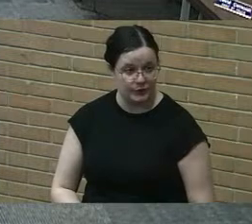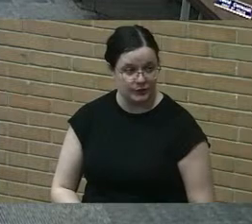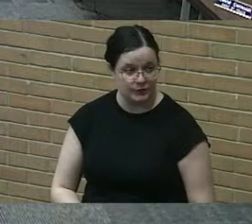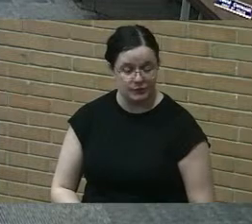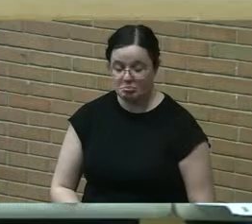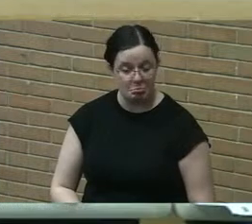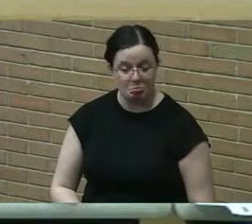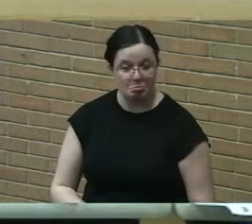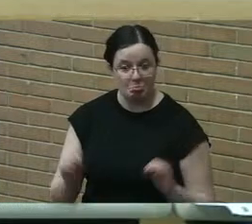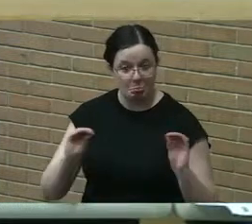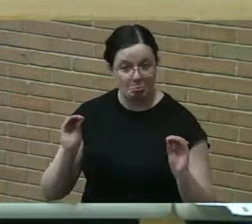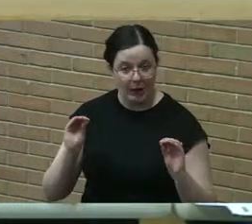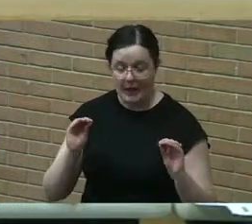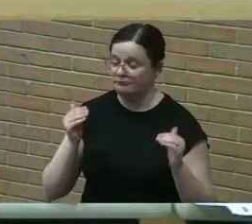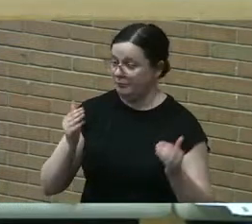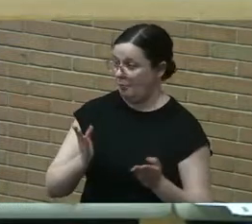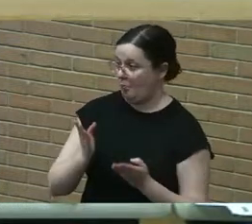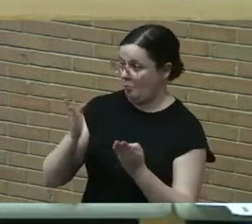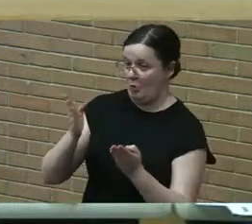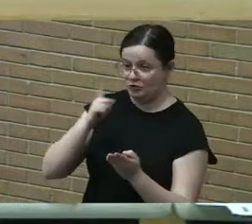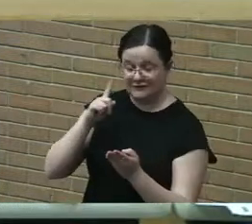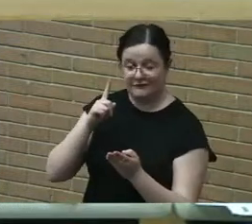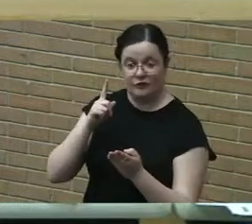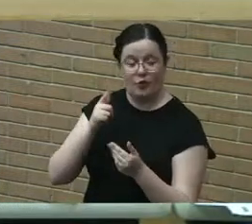And hearing none, can I have a motion to go into